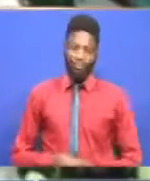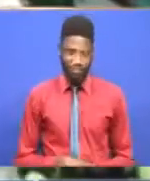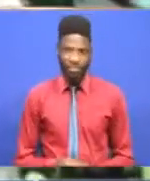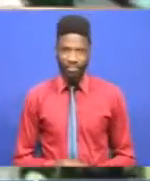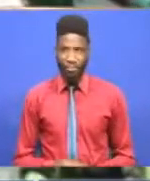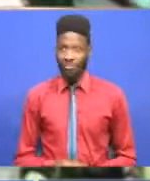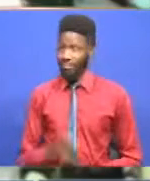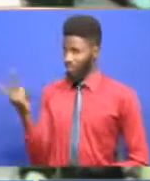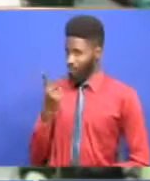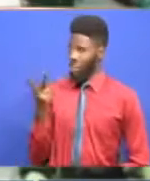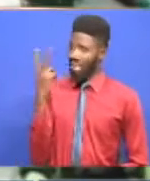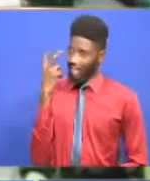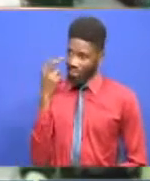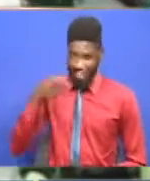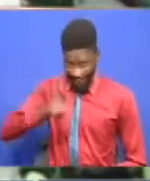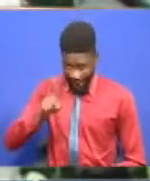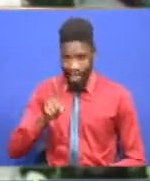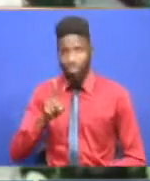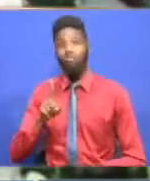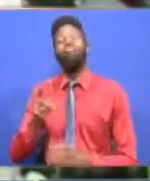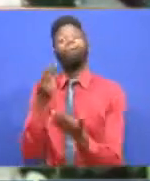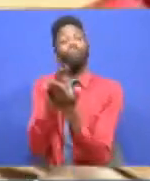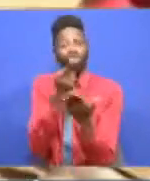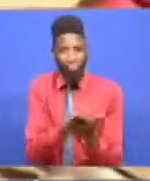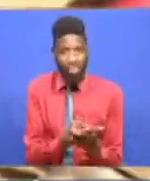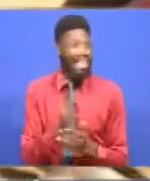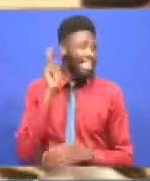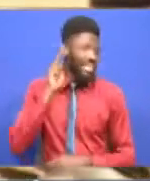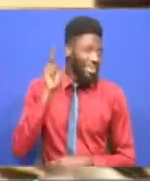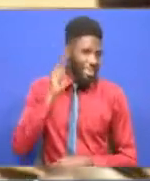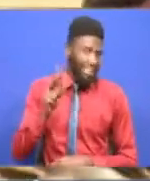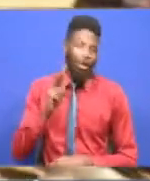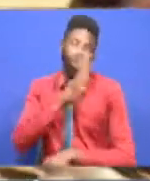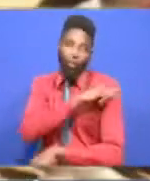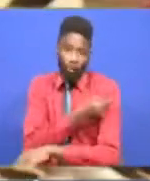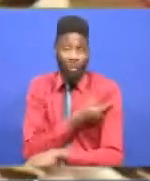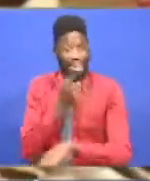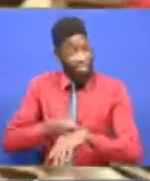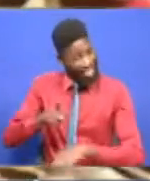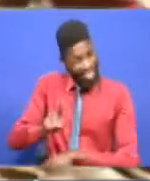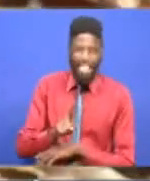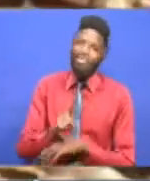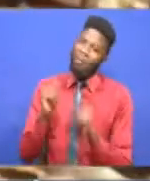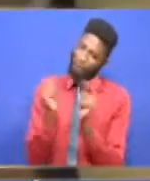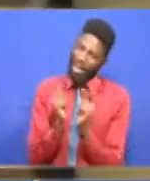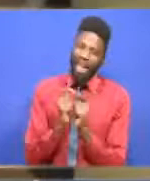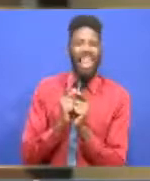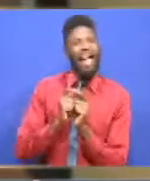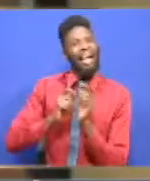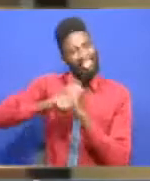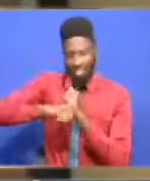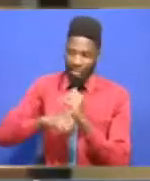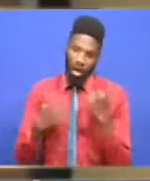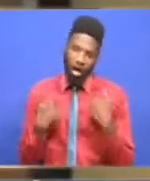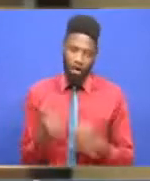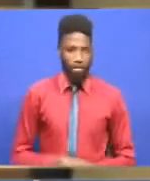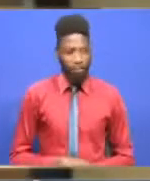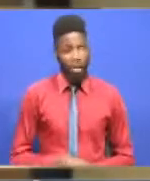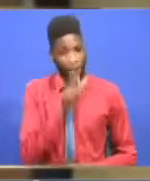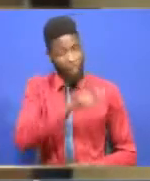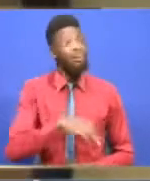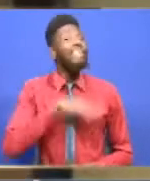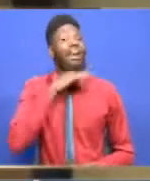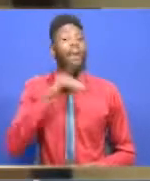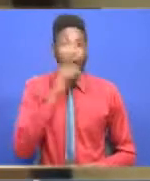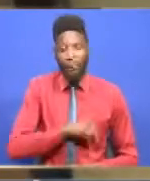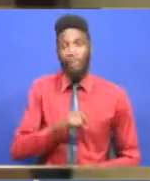The two suspects were admitted at Kisii Teaching and Referral Hospital after sustaining serious injuries. The deceased, Mogire Nyamao,